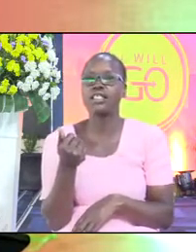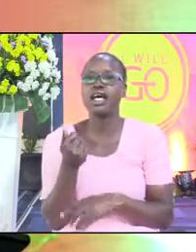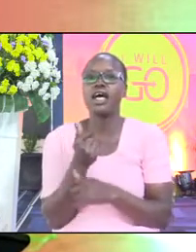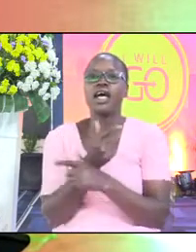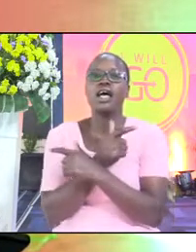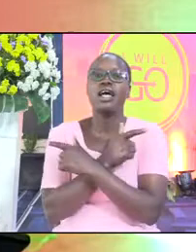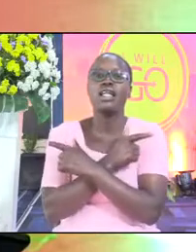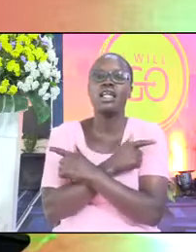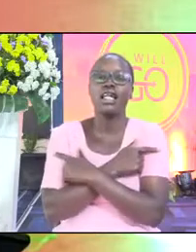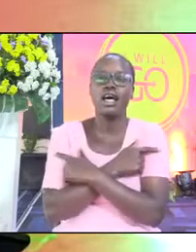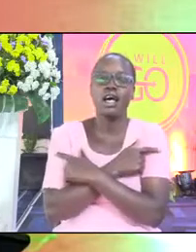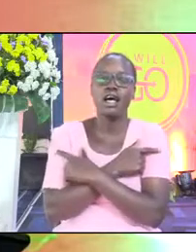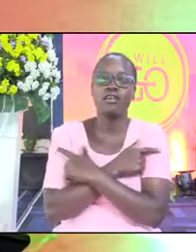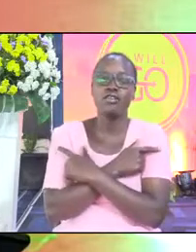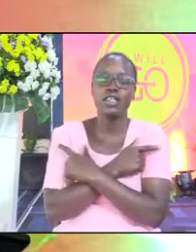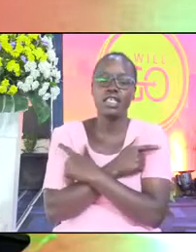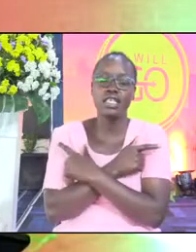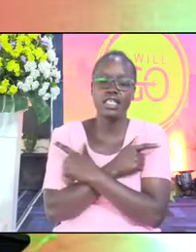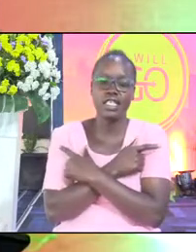best,